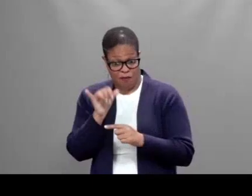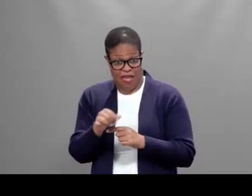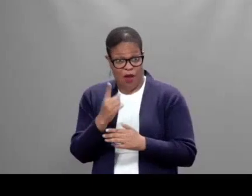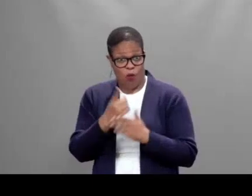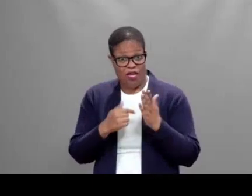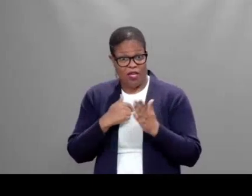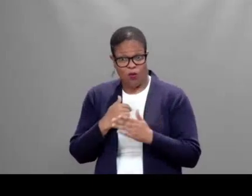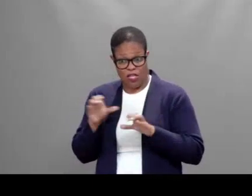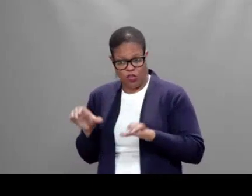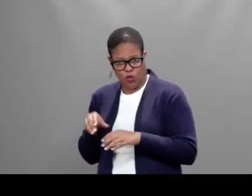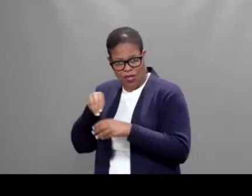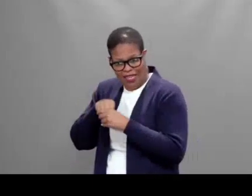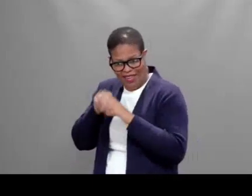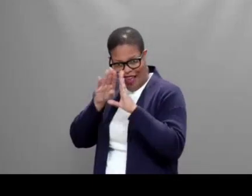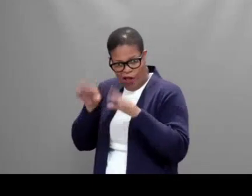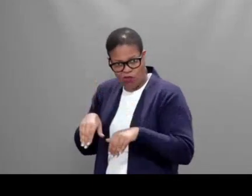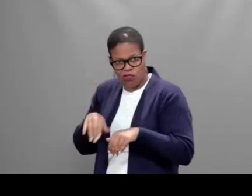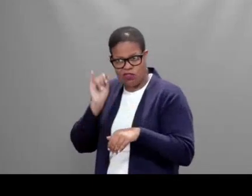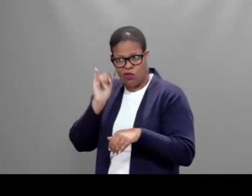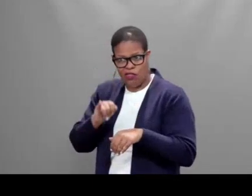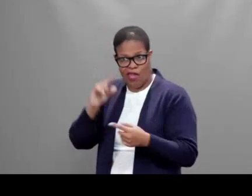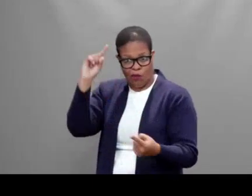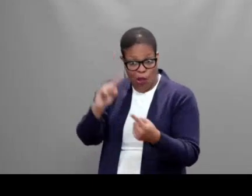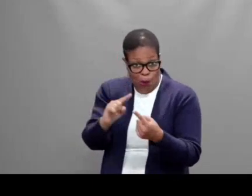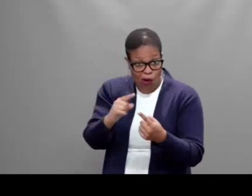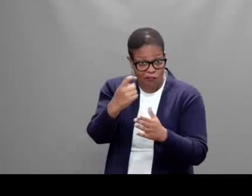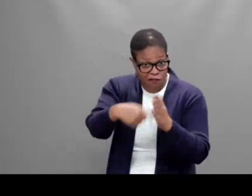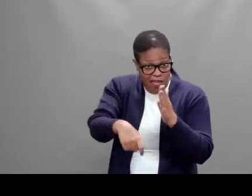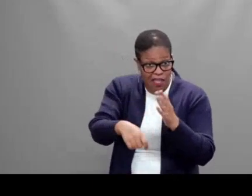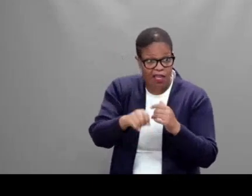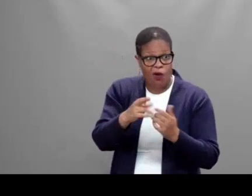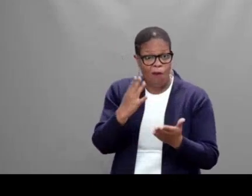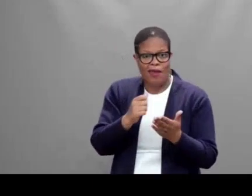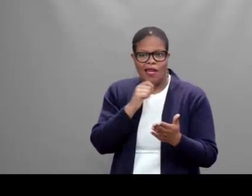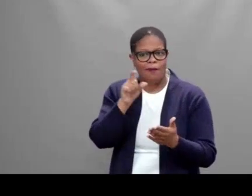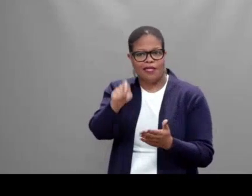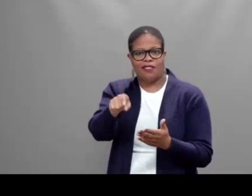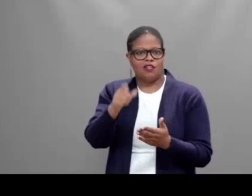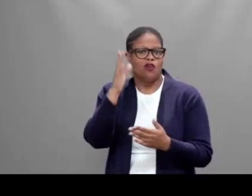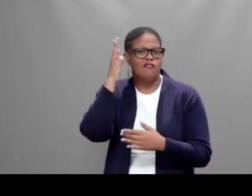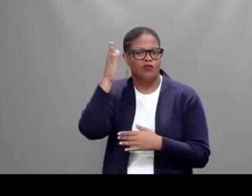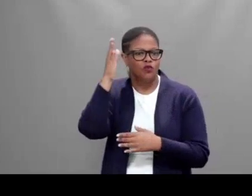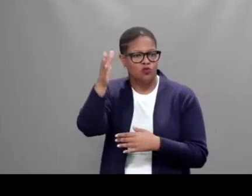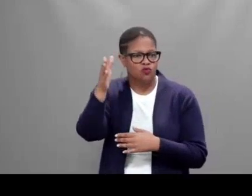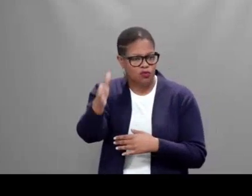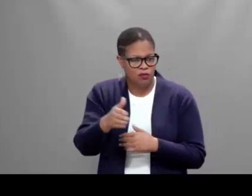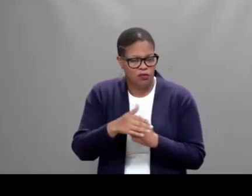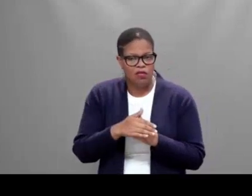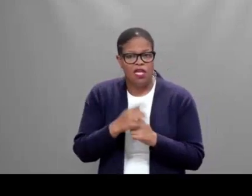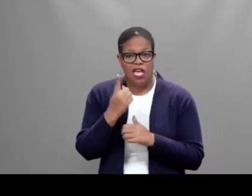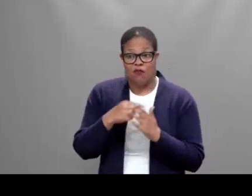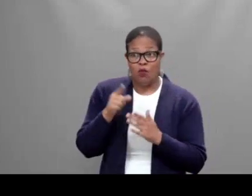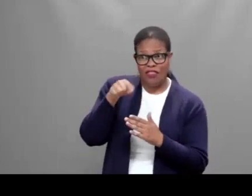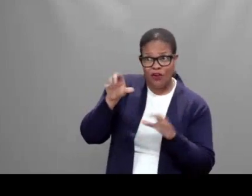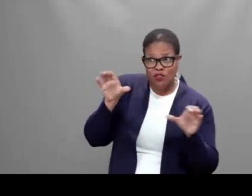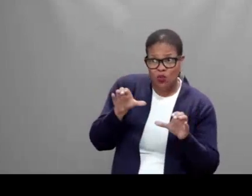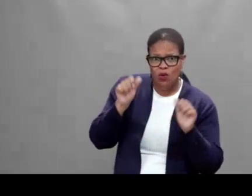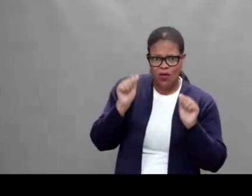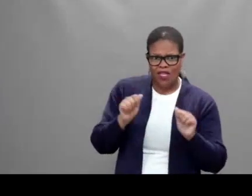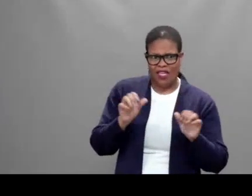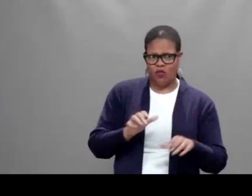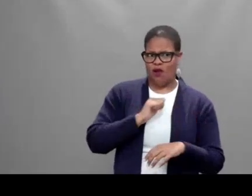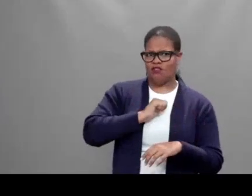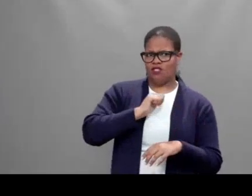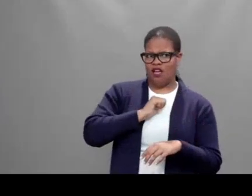absorb in-house so that fee either could be lower or may not be necessary in the future, if what they're doing we can do for